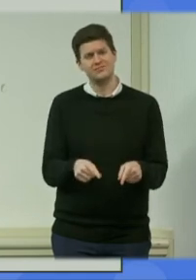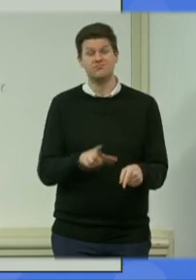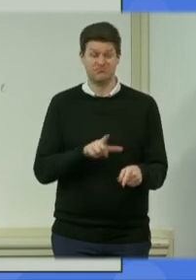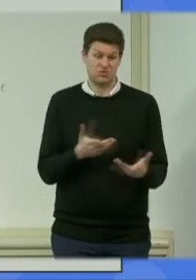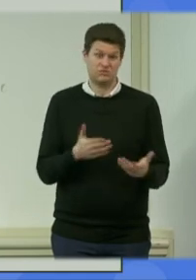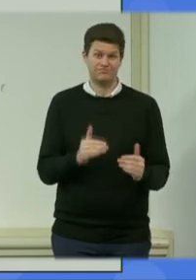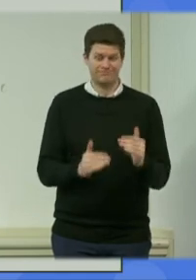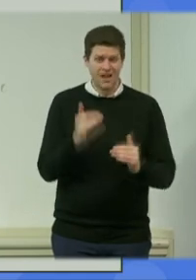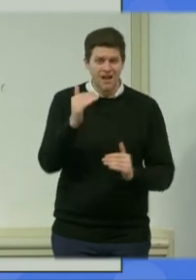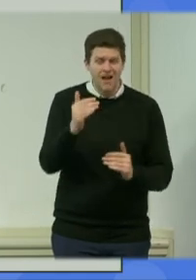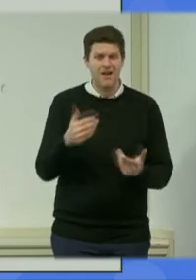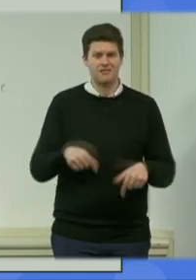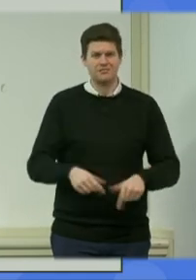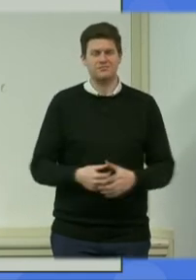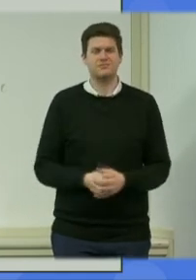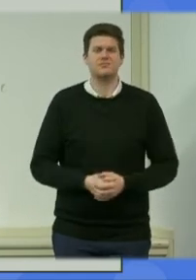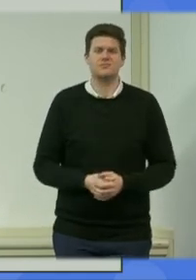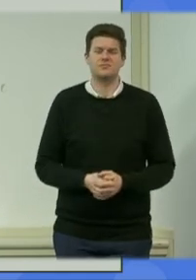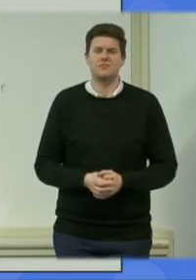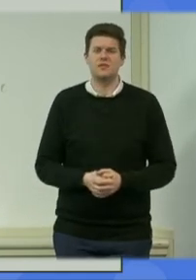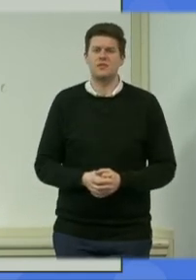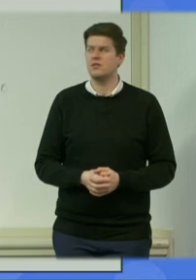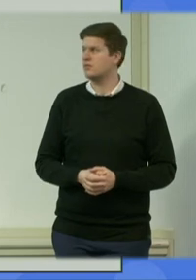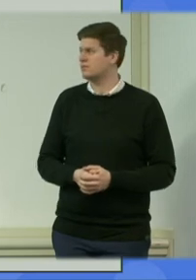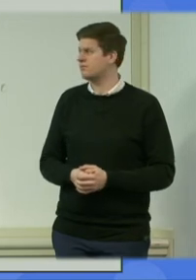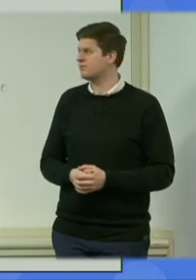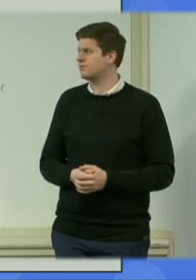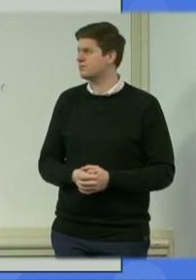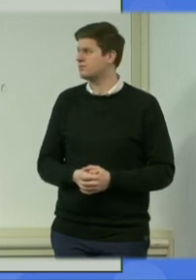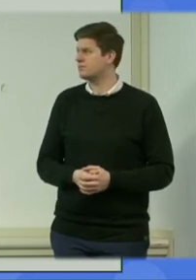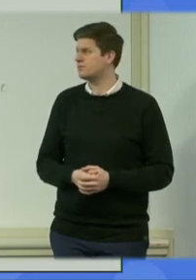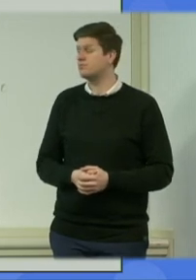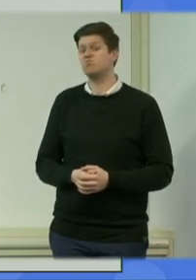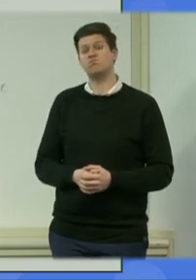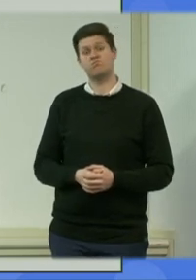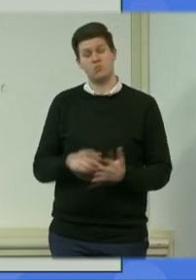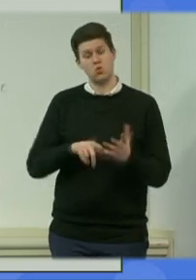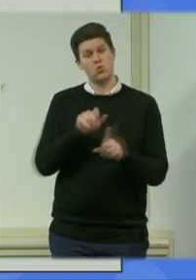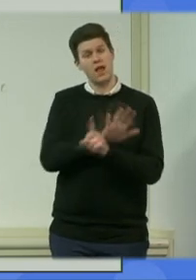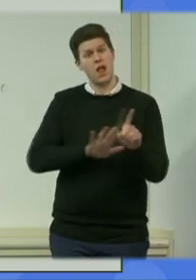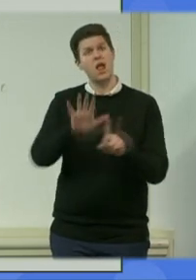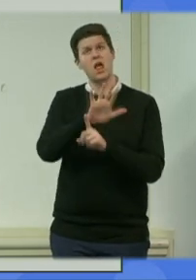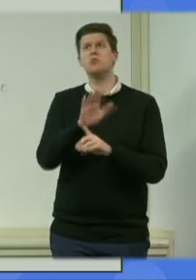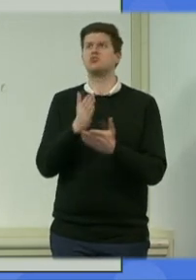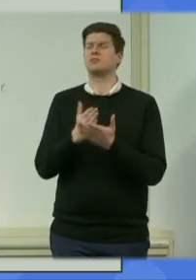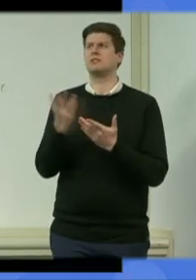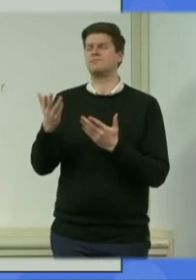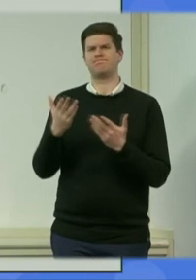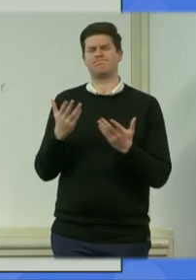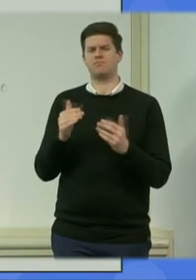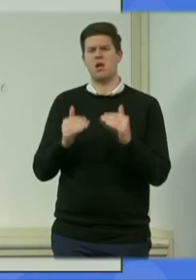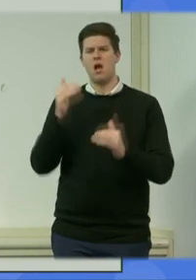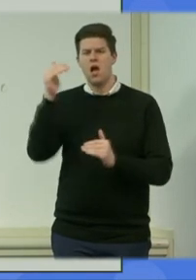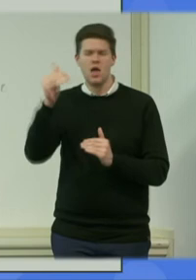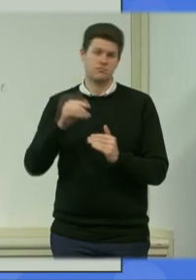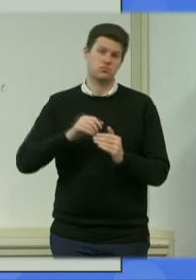poverty in Scotland, albeit those child poverty levels are lower than in the rest of the UK. And really, tax can